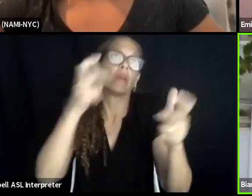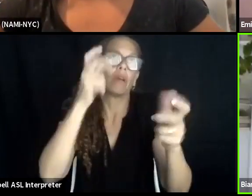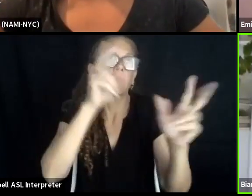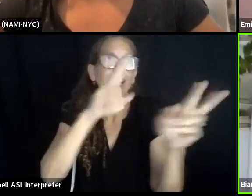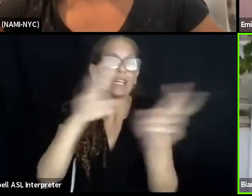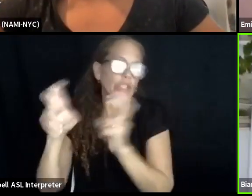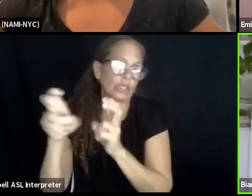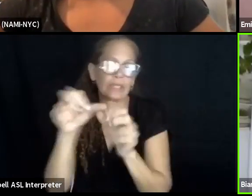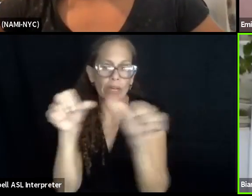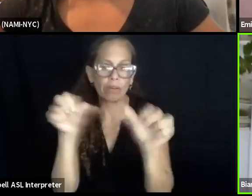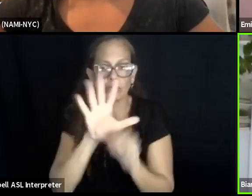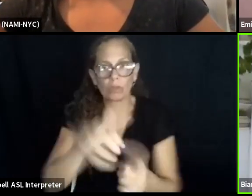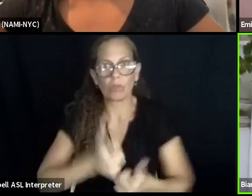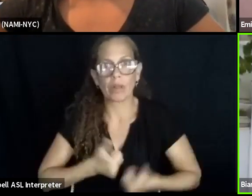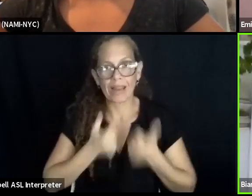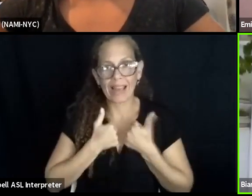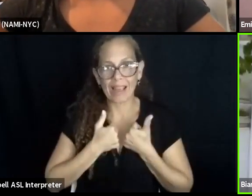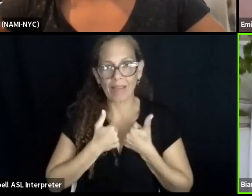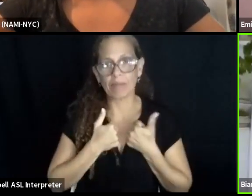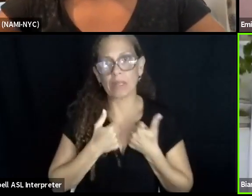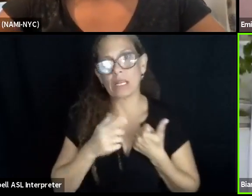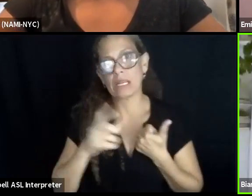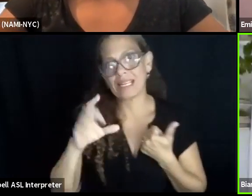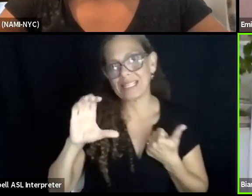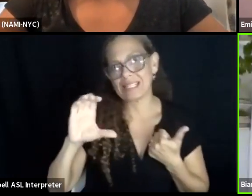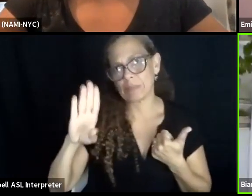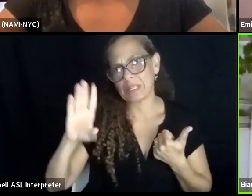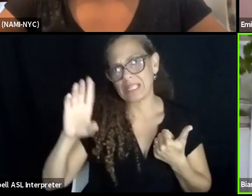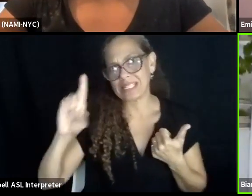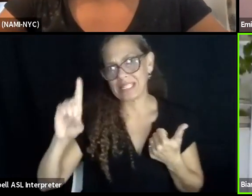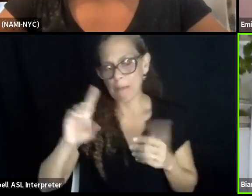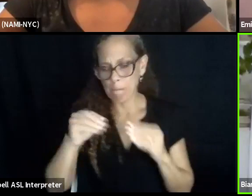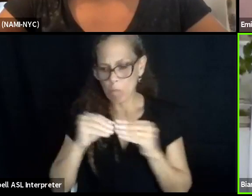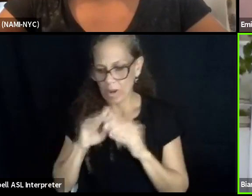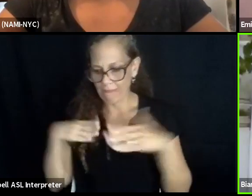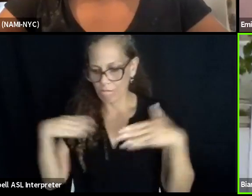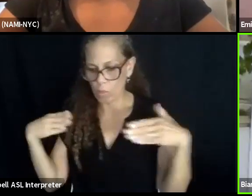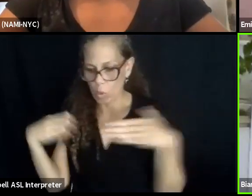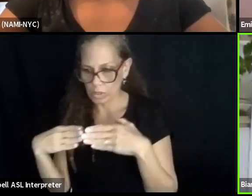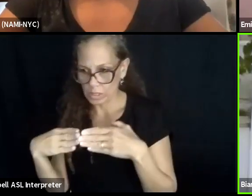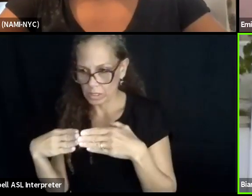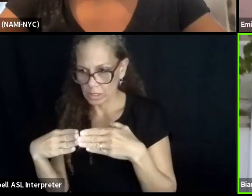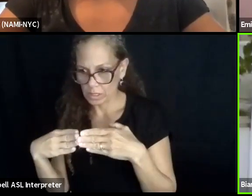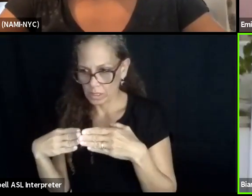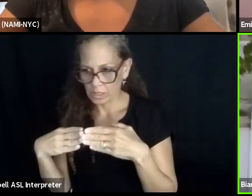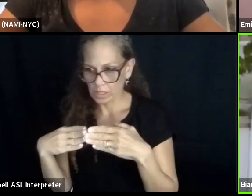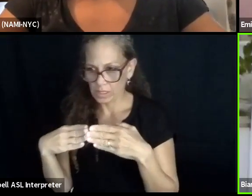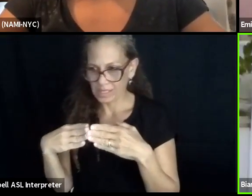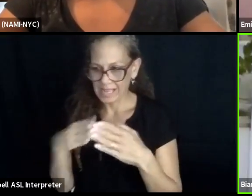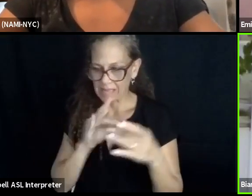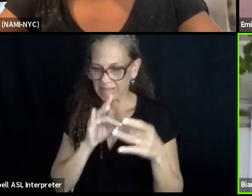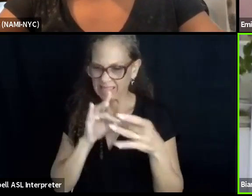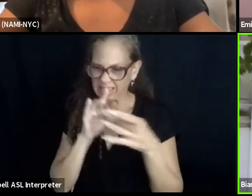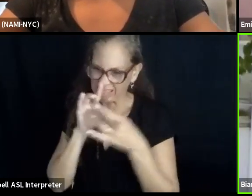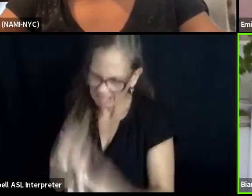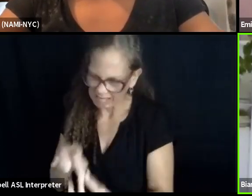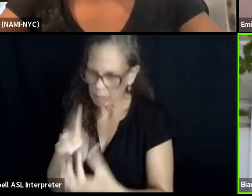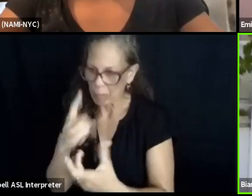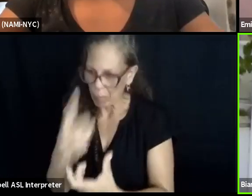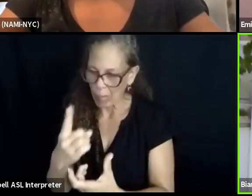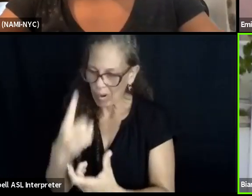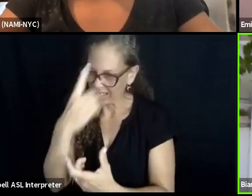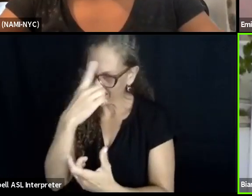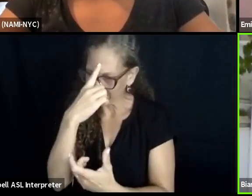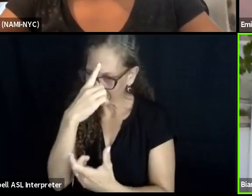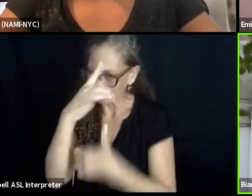life. I think sometimes CBT can feel more focused and kind of pinning you to one recurrent thought that you might